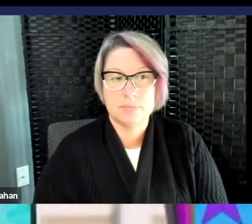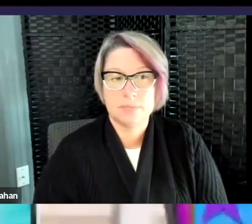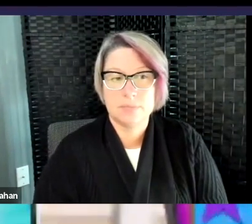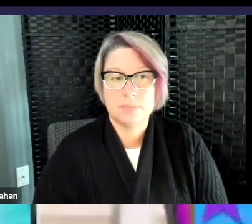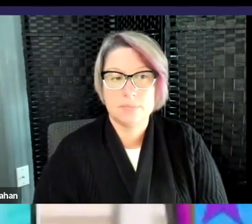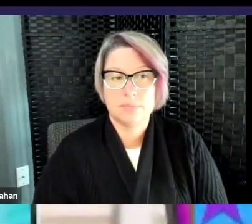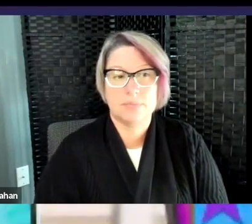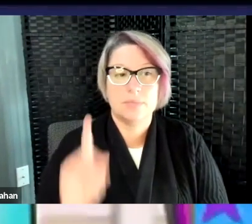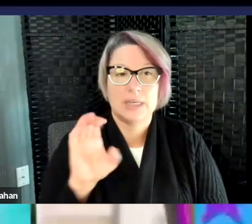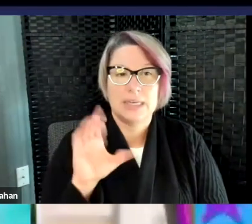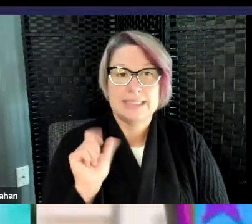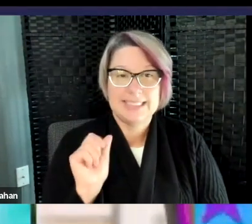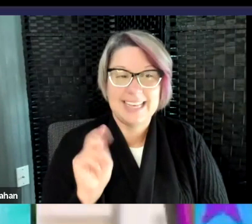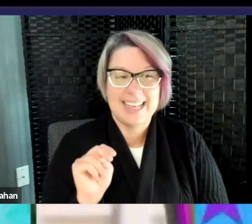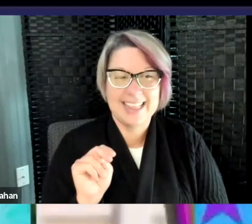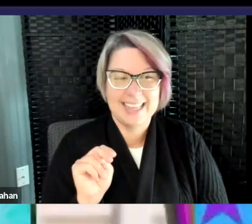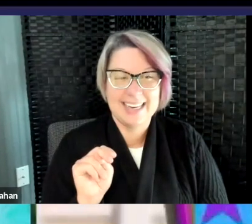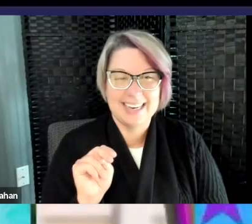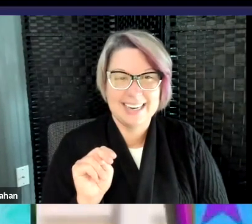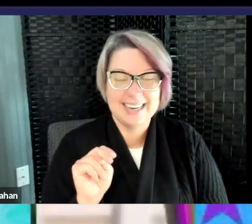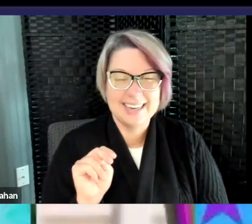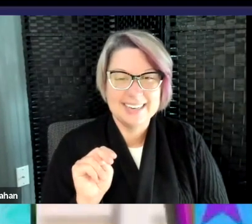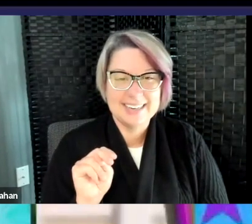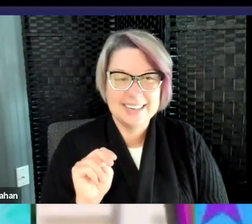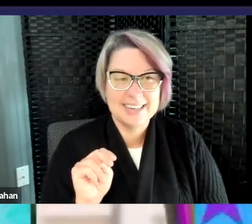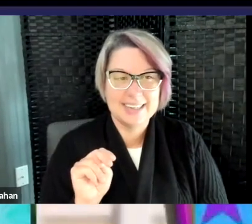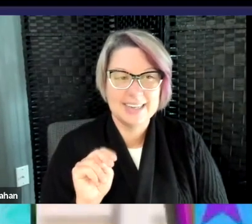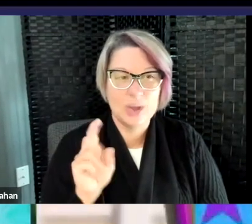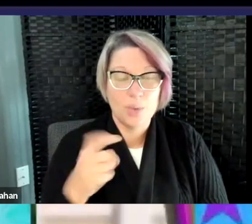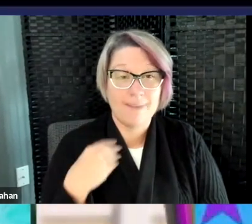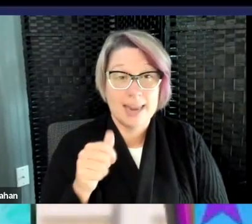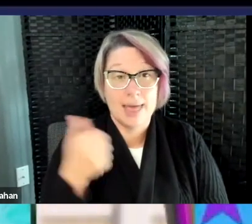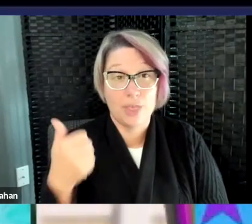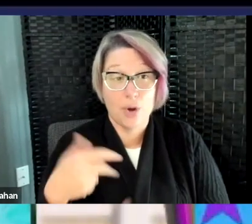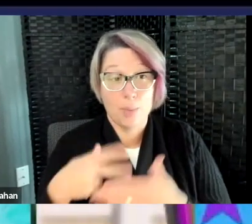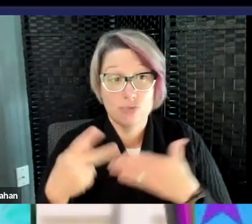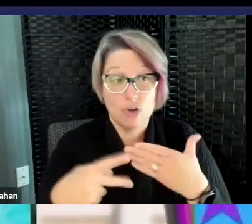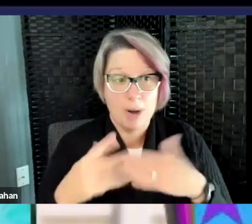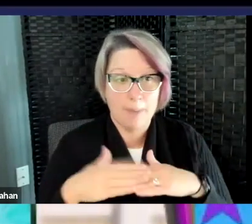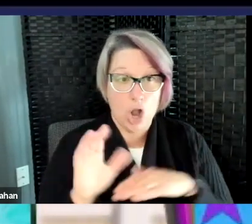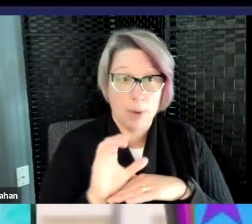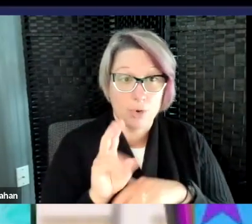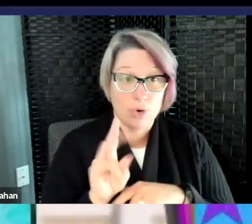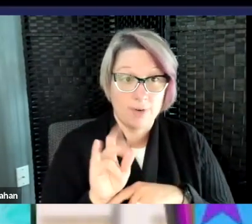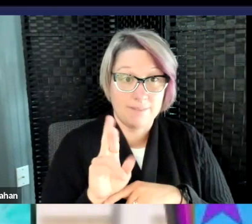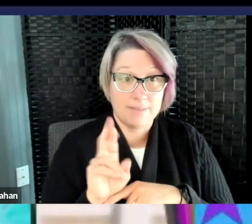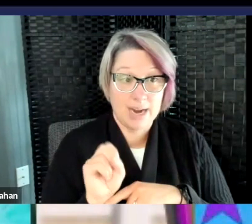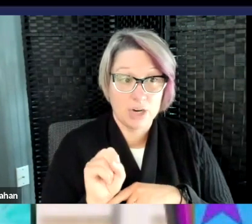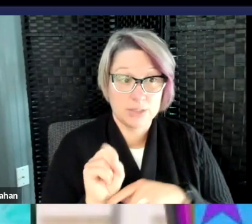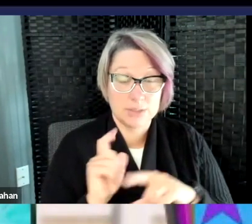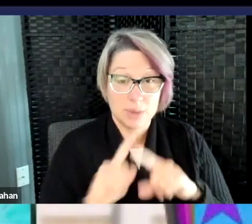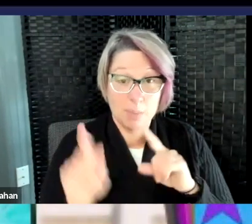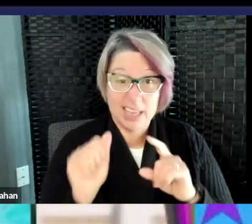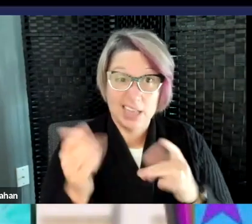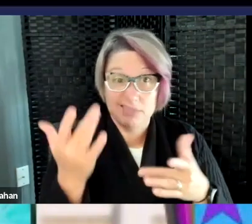Okay, Declan, we need to maybe have another program on computer viruses. But computers can get sick. If you click